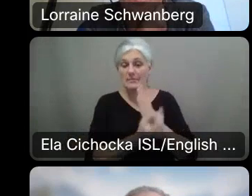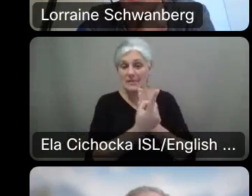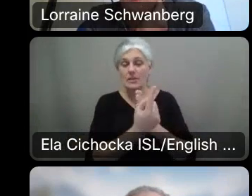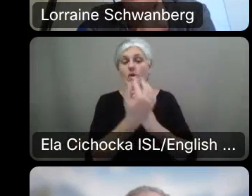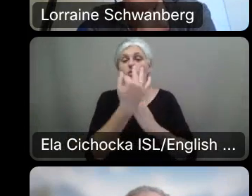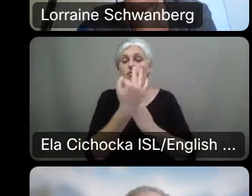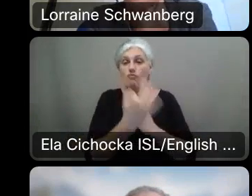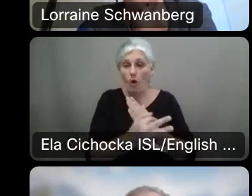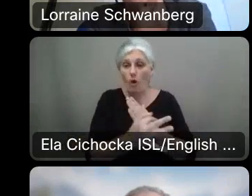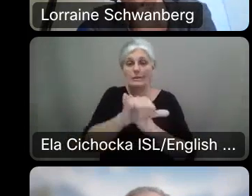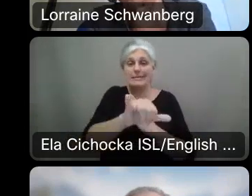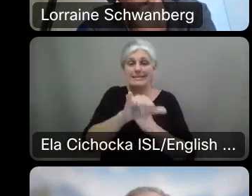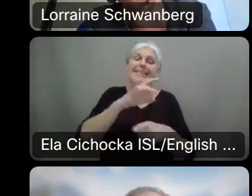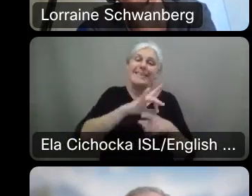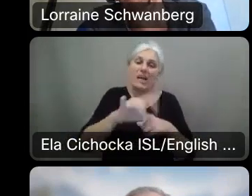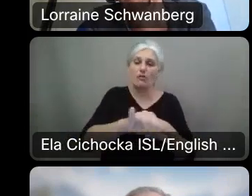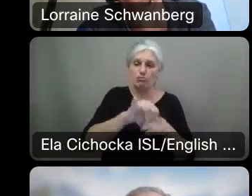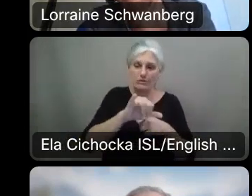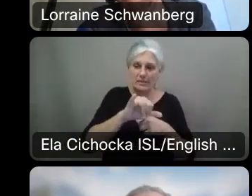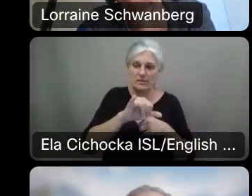wrong surgical procedure.